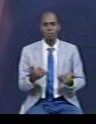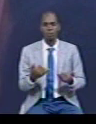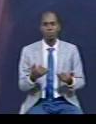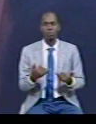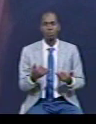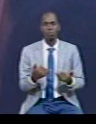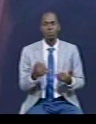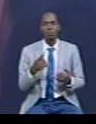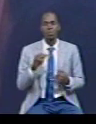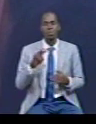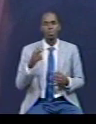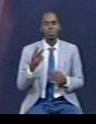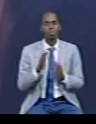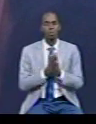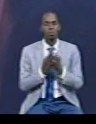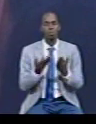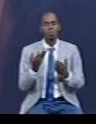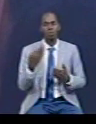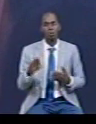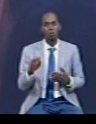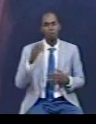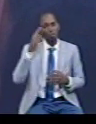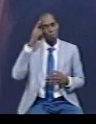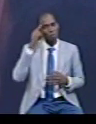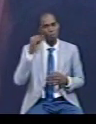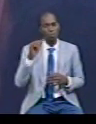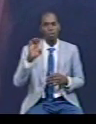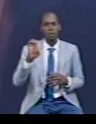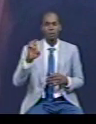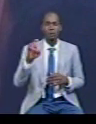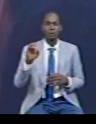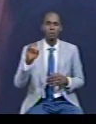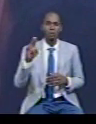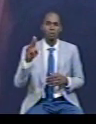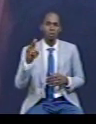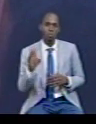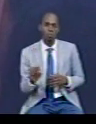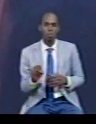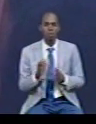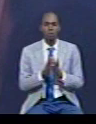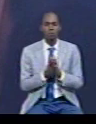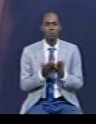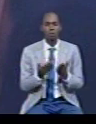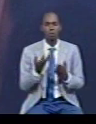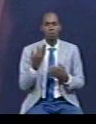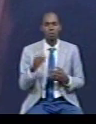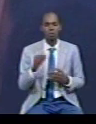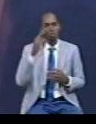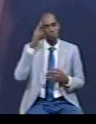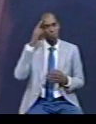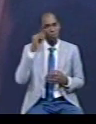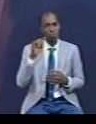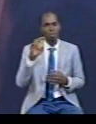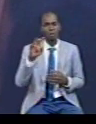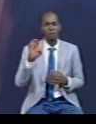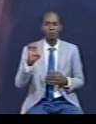The second book of Moses, called Exodus. The second book of Moses, called Exodus.